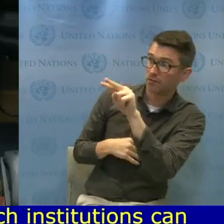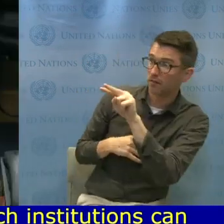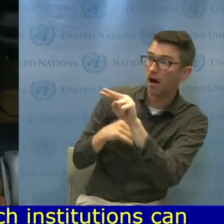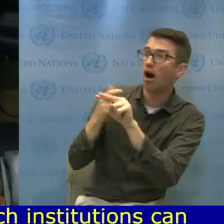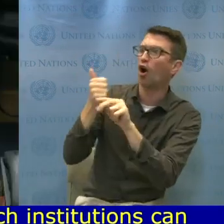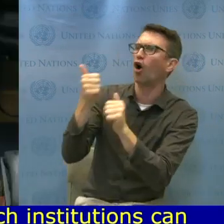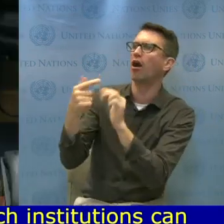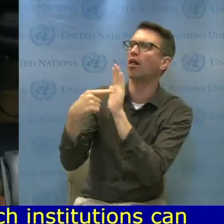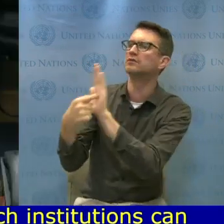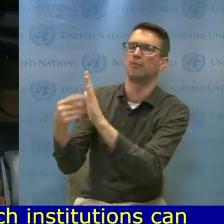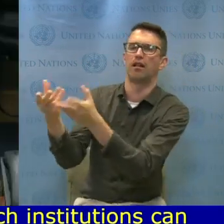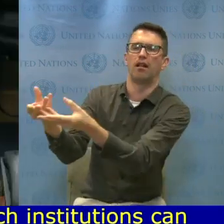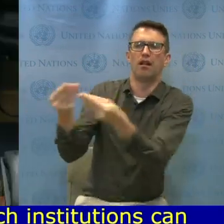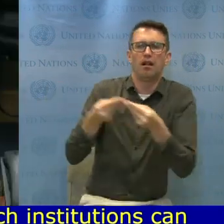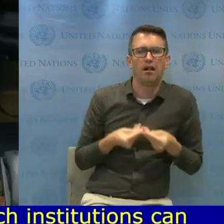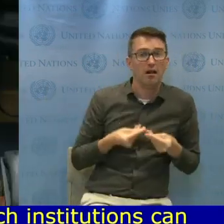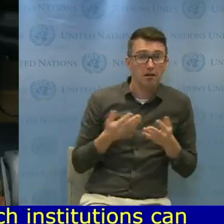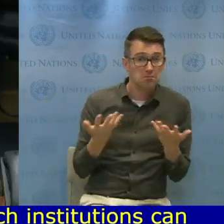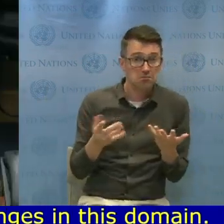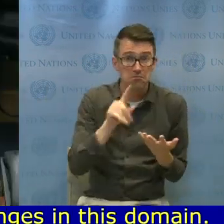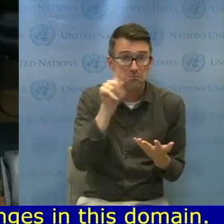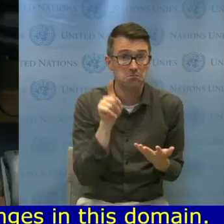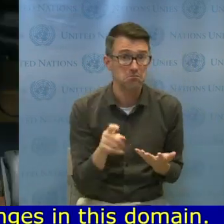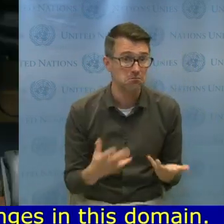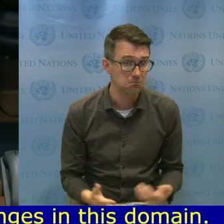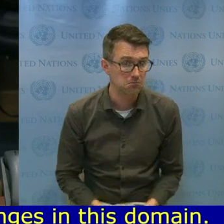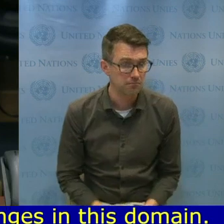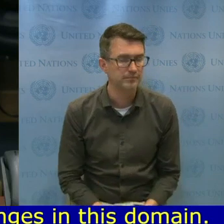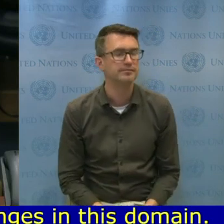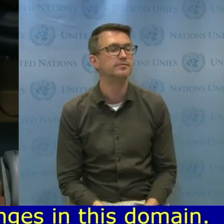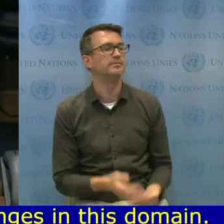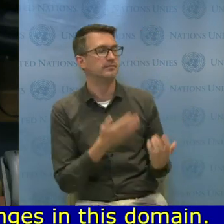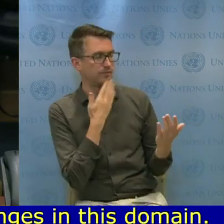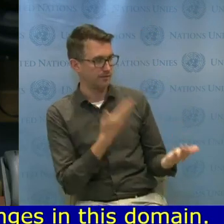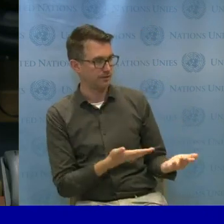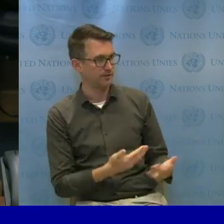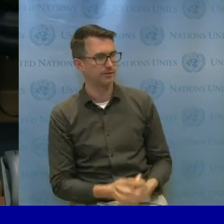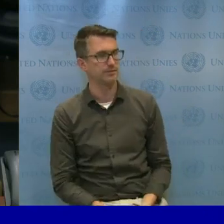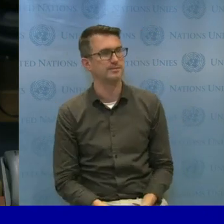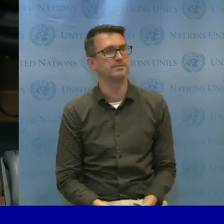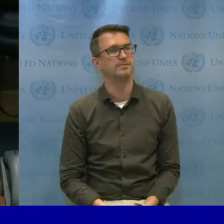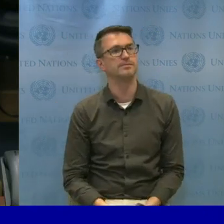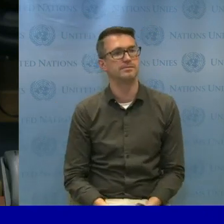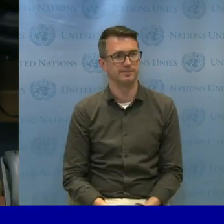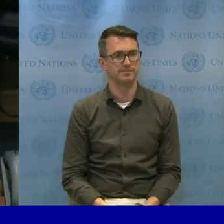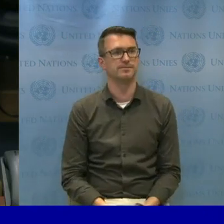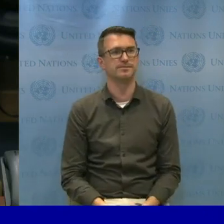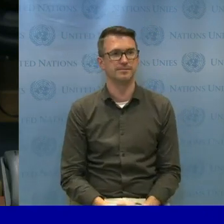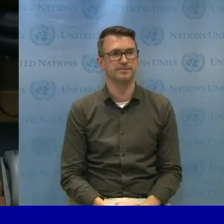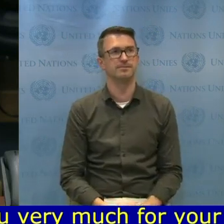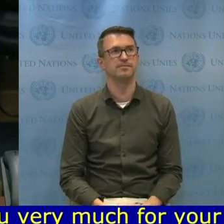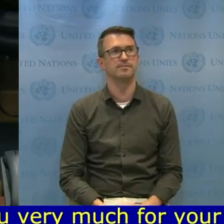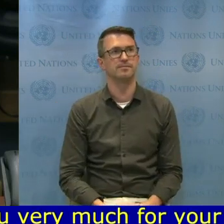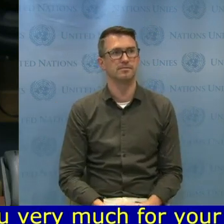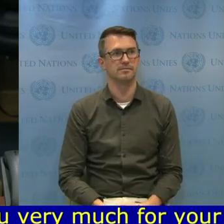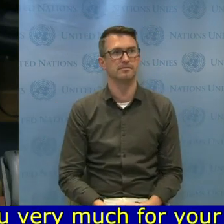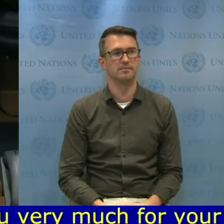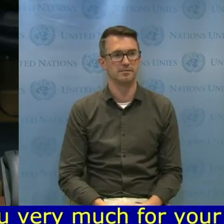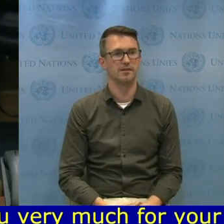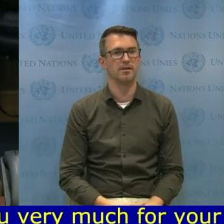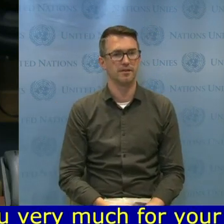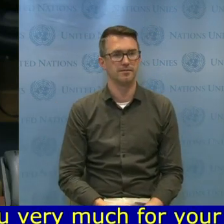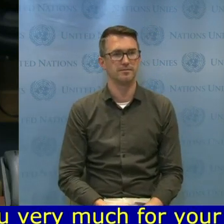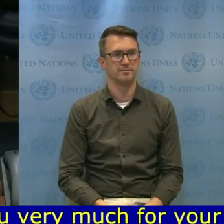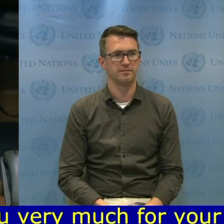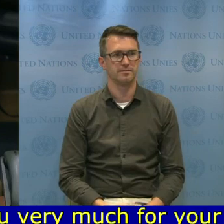Thank you very much for your intervention and the questions. I now recognise the delegate from the Czech Republic